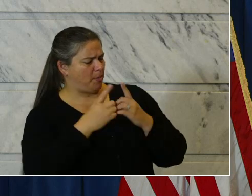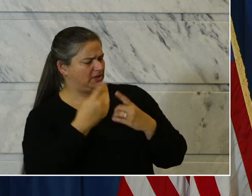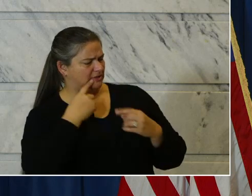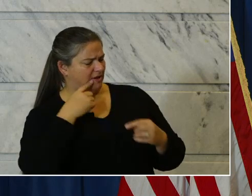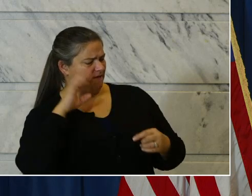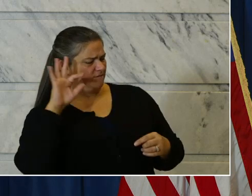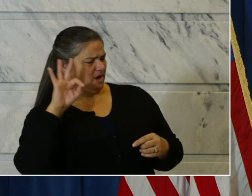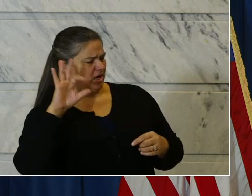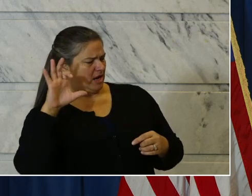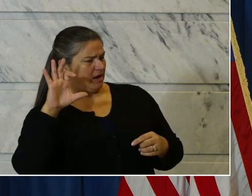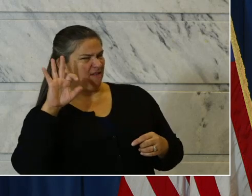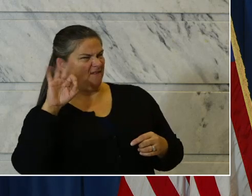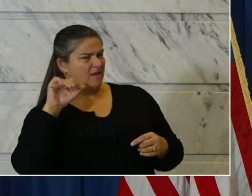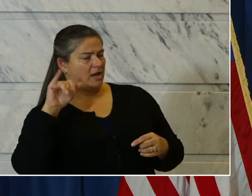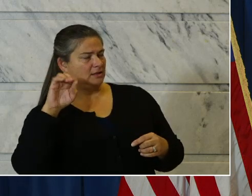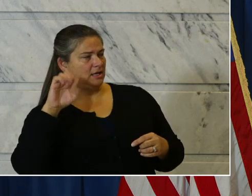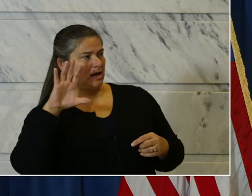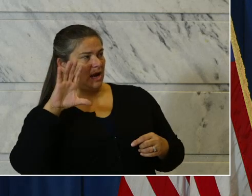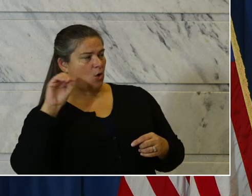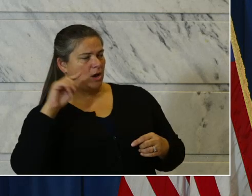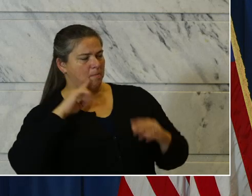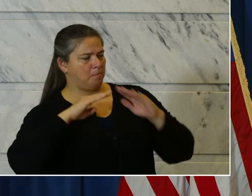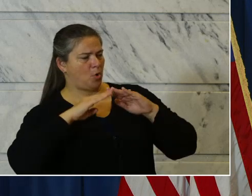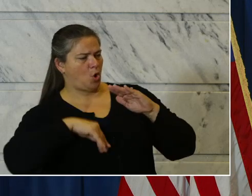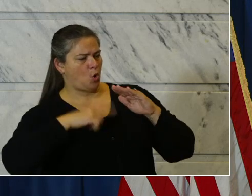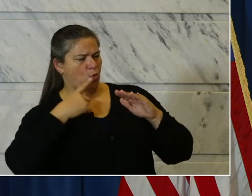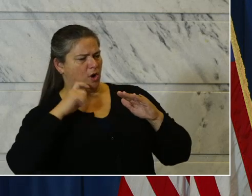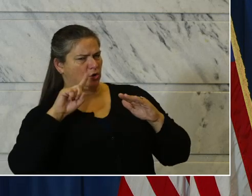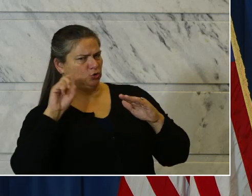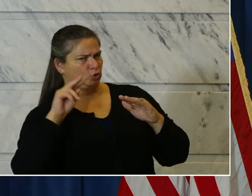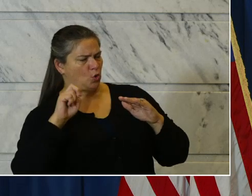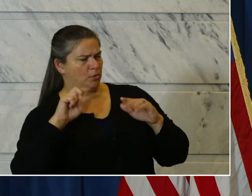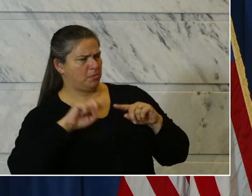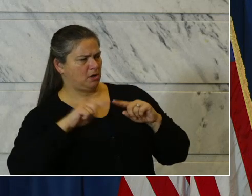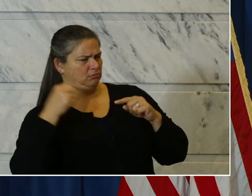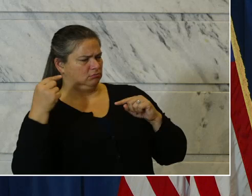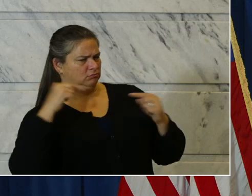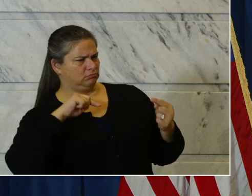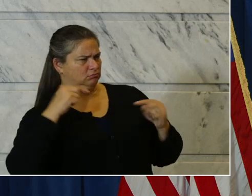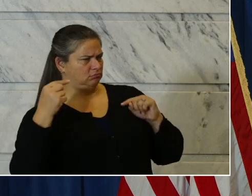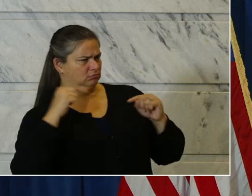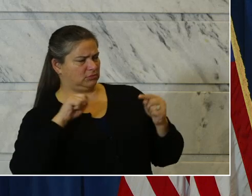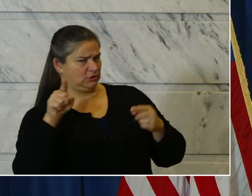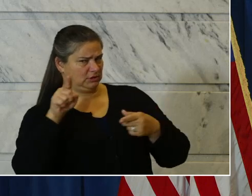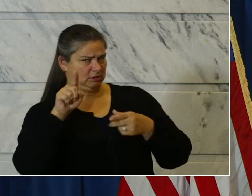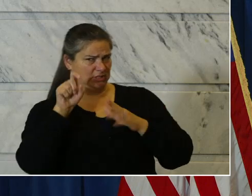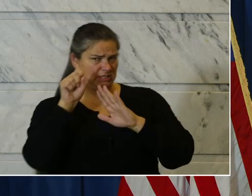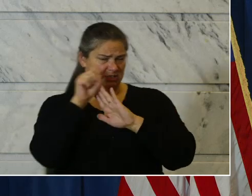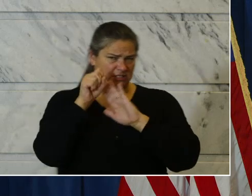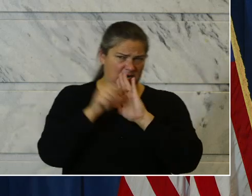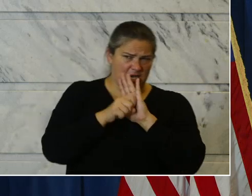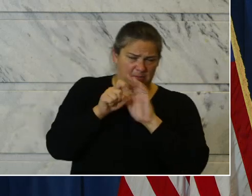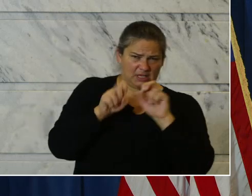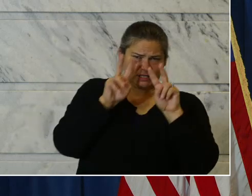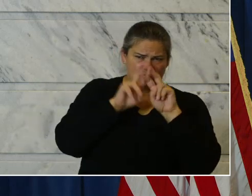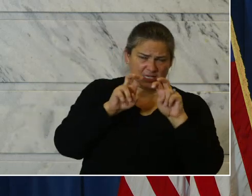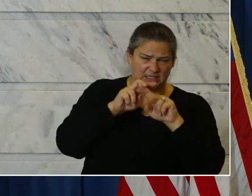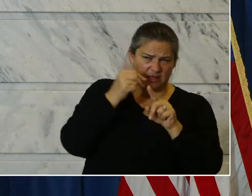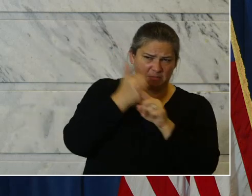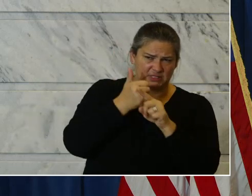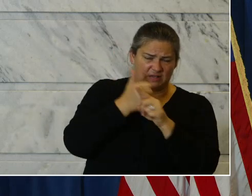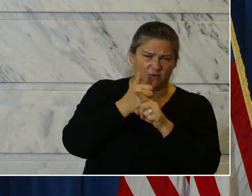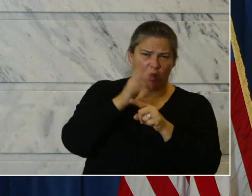currently below the red zone. With that discrepancy in mind, would the state recommend schools assess their own situations on a case-by-case